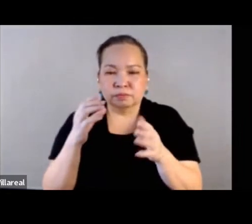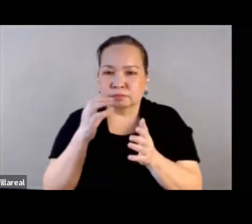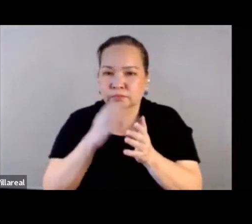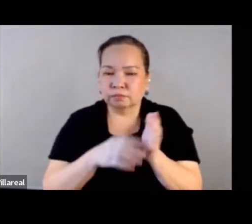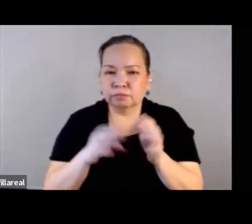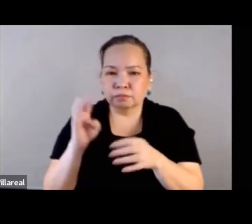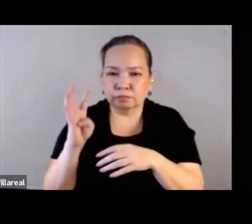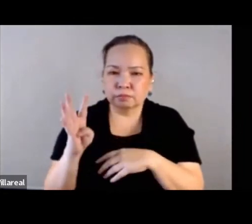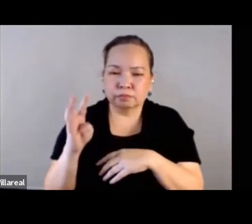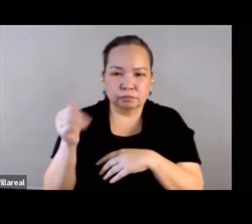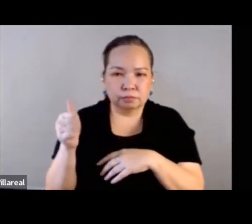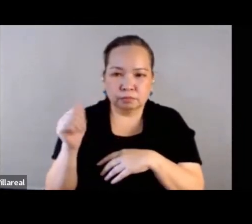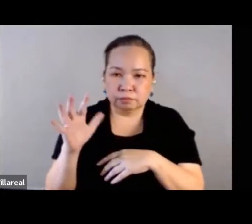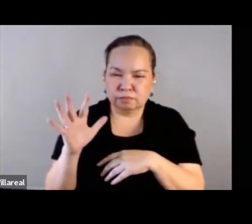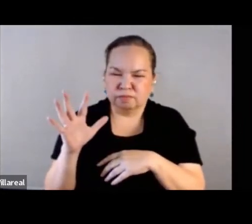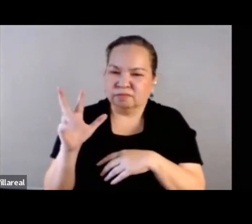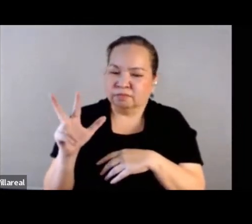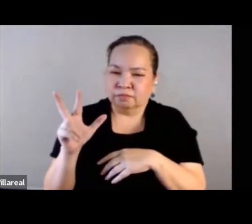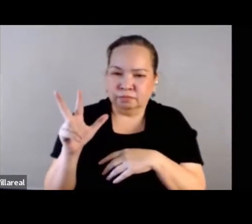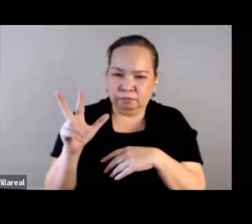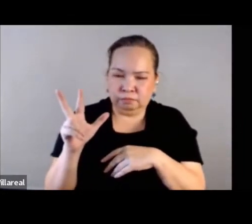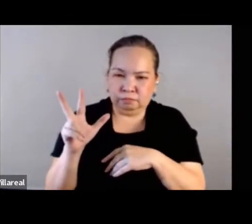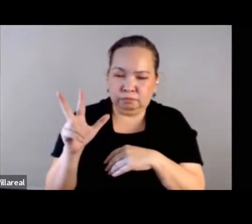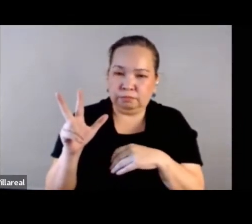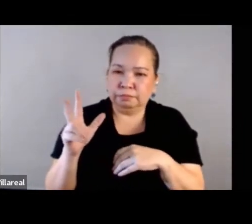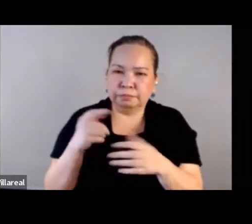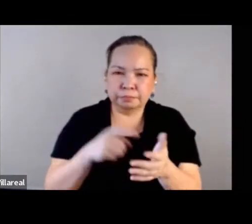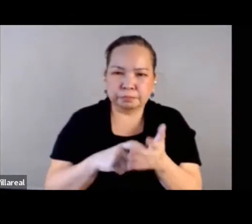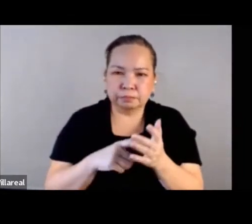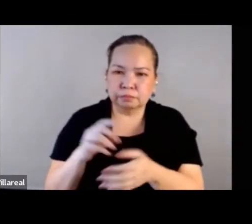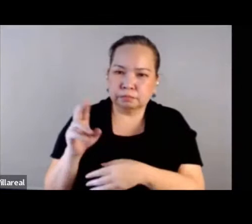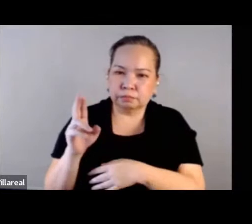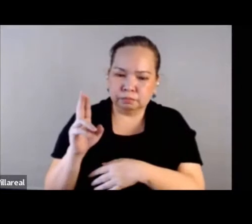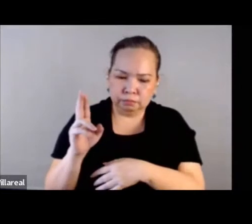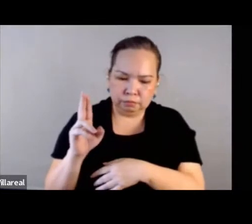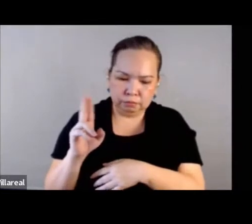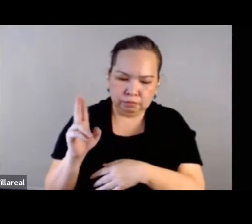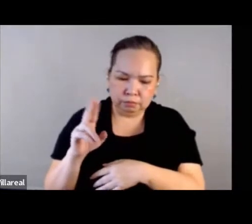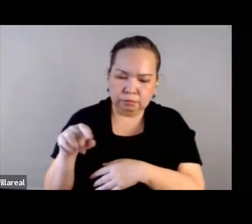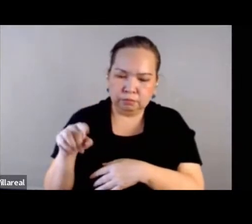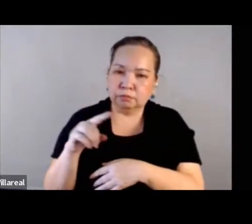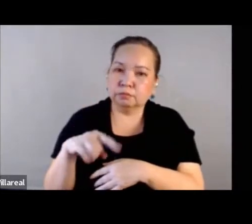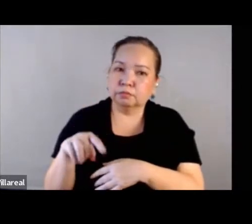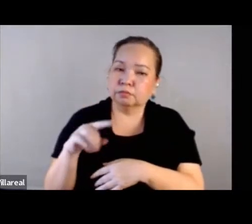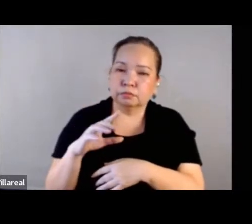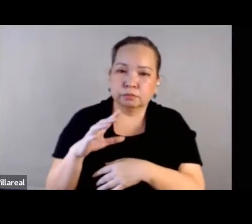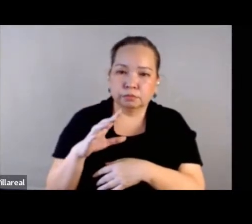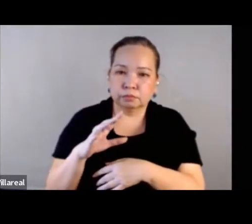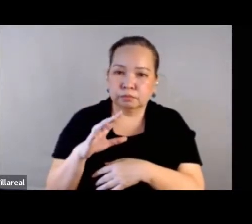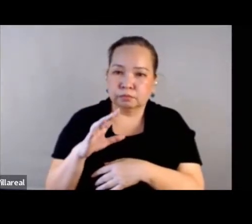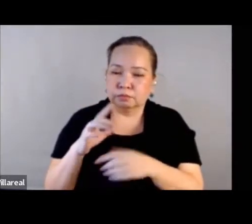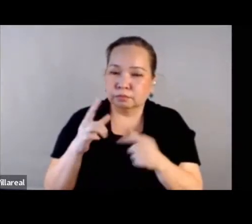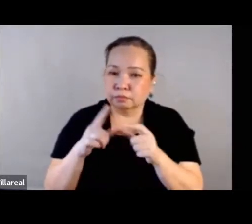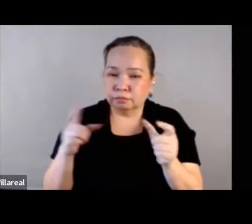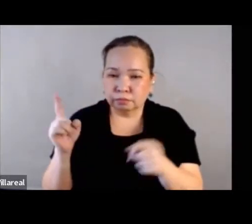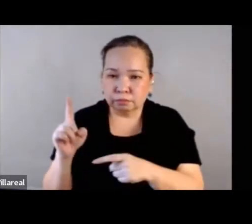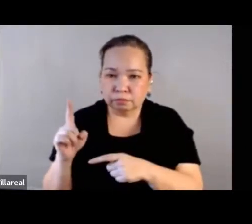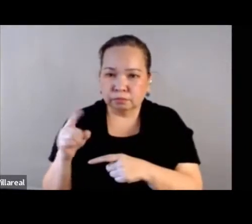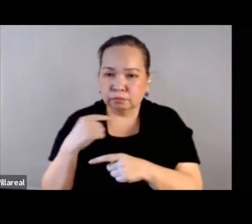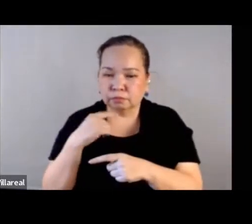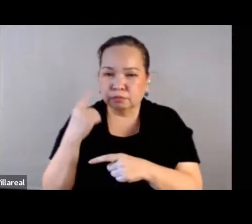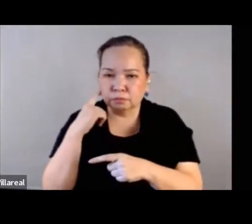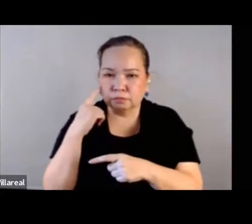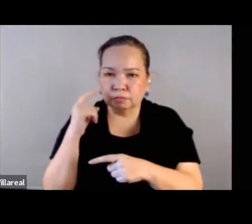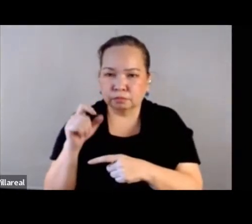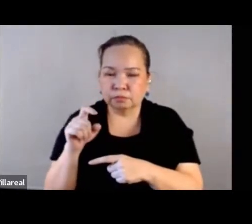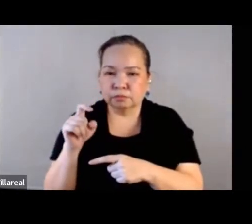Act 10533, which is requiring the use of mother tongue for K to 3, we are still in the opinion that this can still be